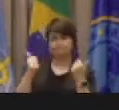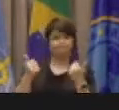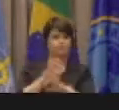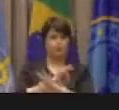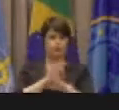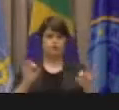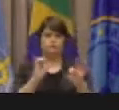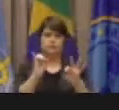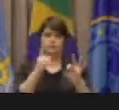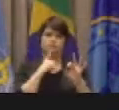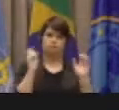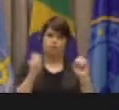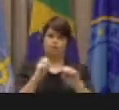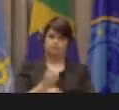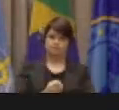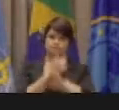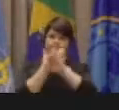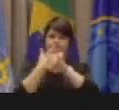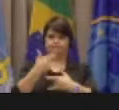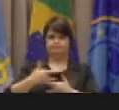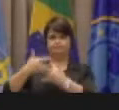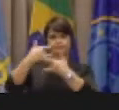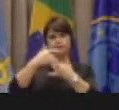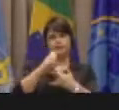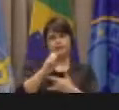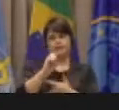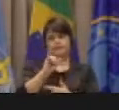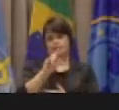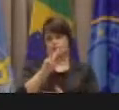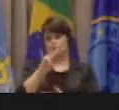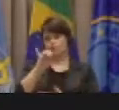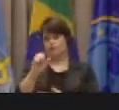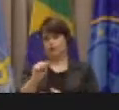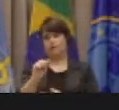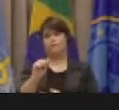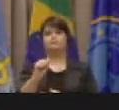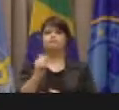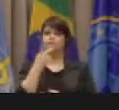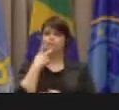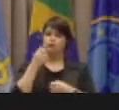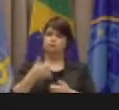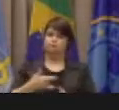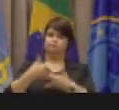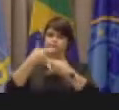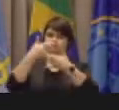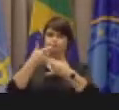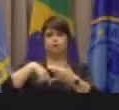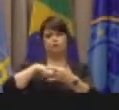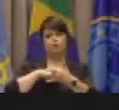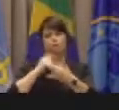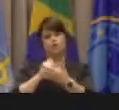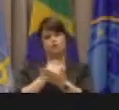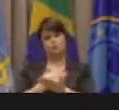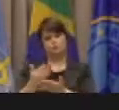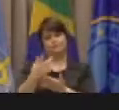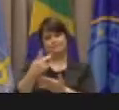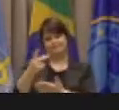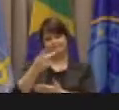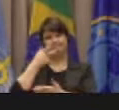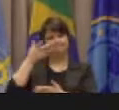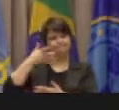team? Perfect. So if can put Silvia Bertagnolo the screen so you